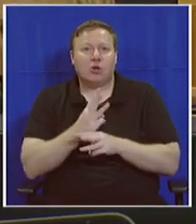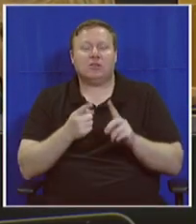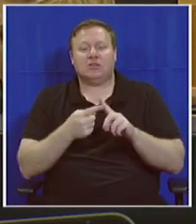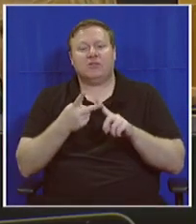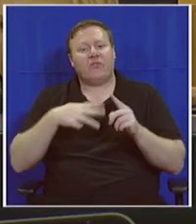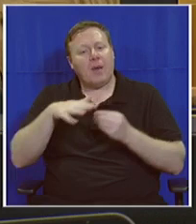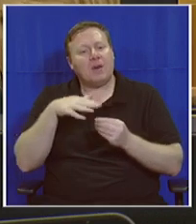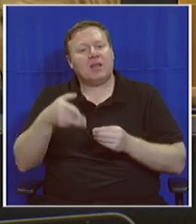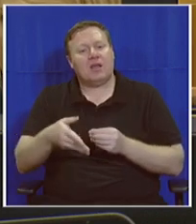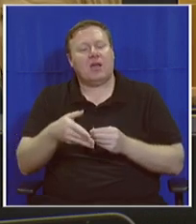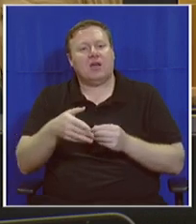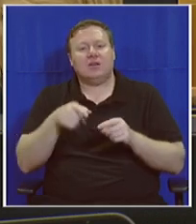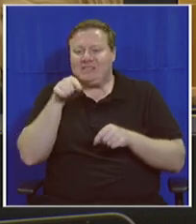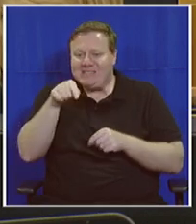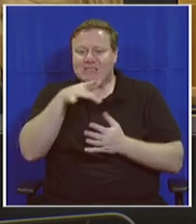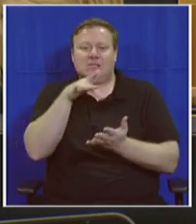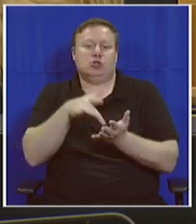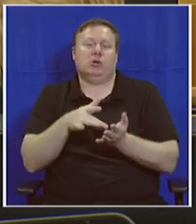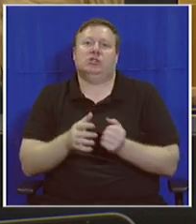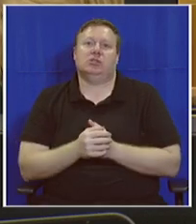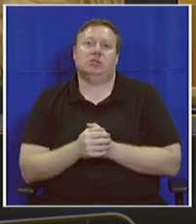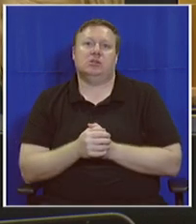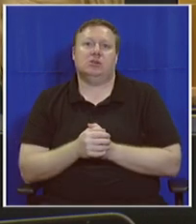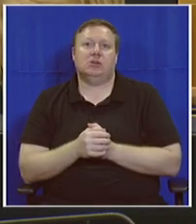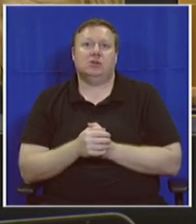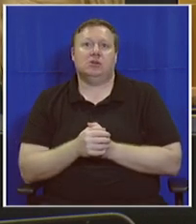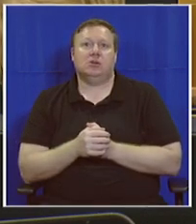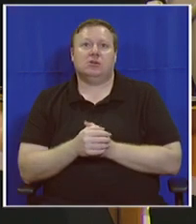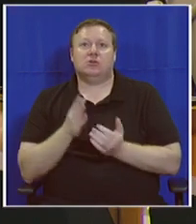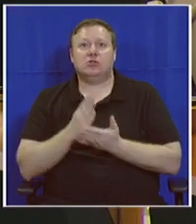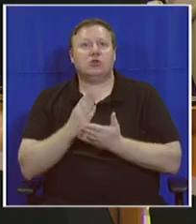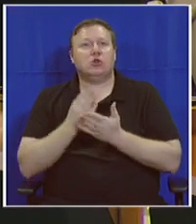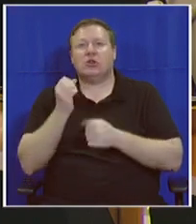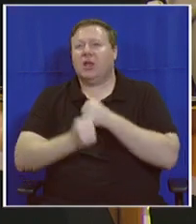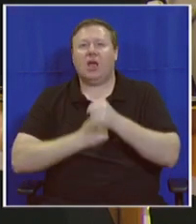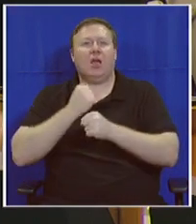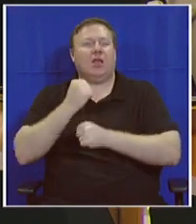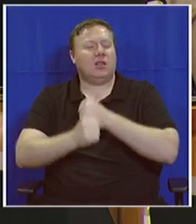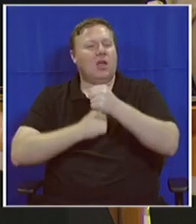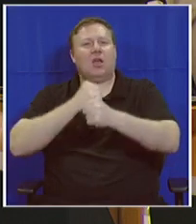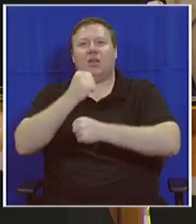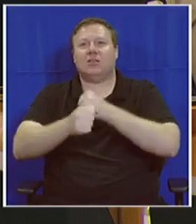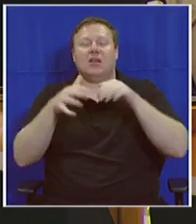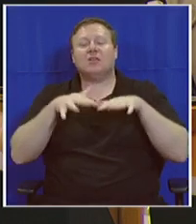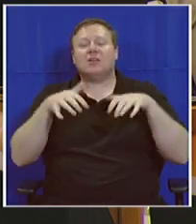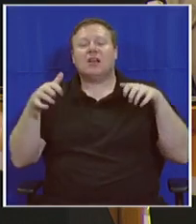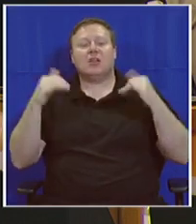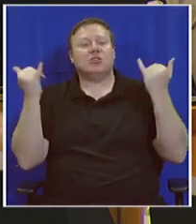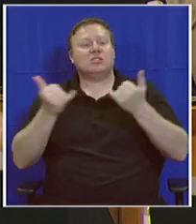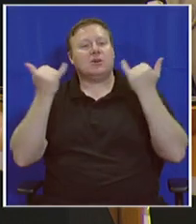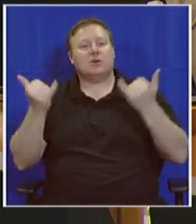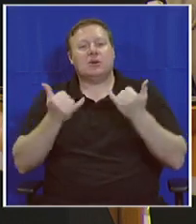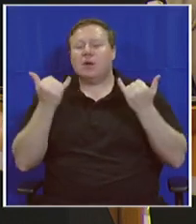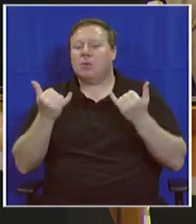today under these circumstances. They should have, in the years to come, have been in our gallery to celebrate